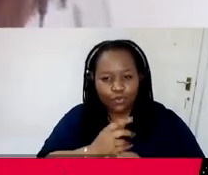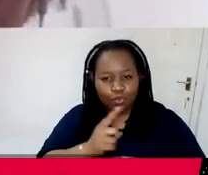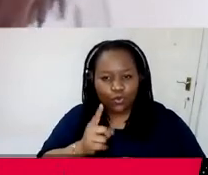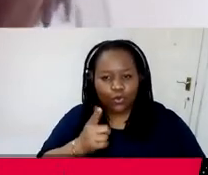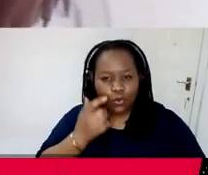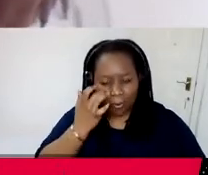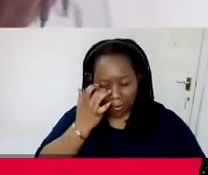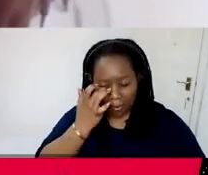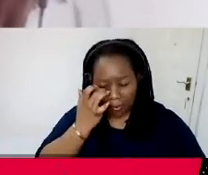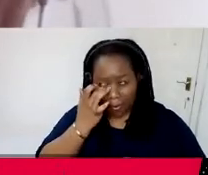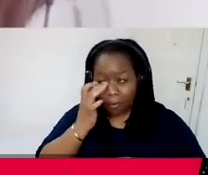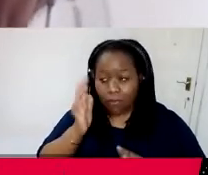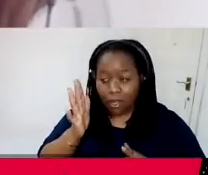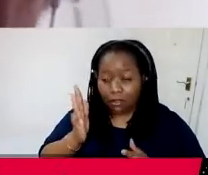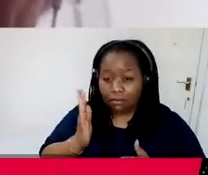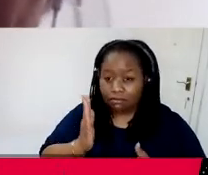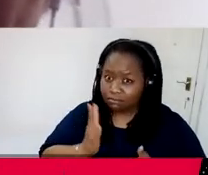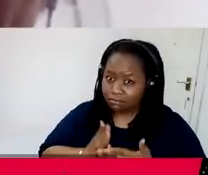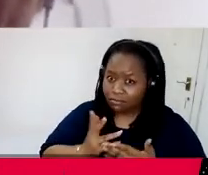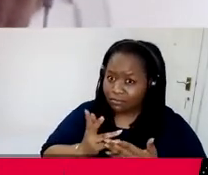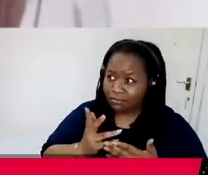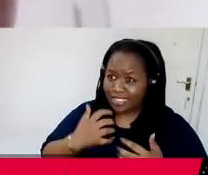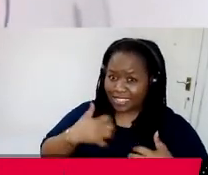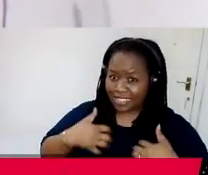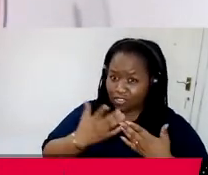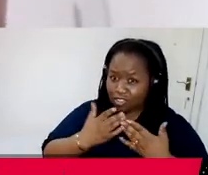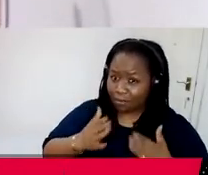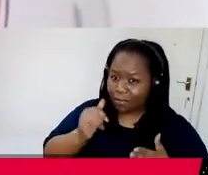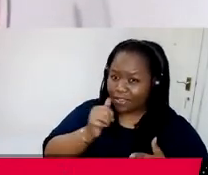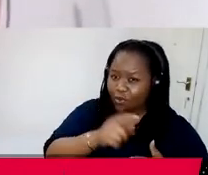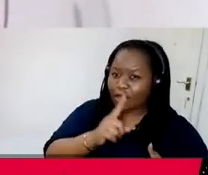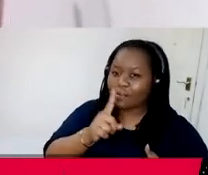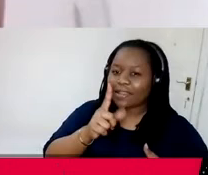operational abilities or so on.